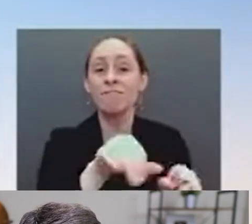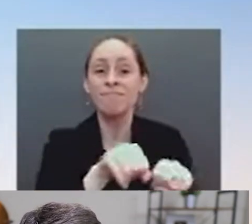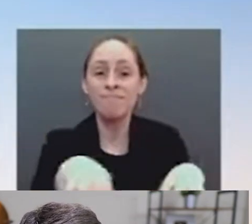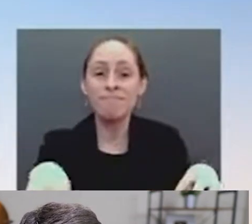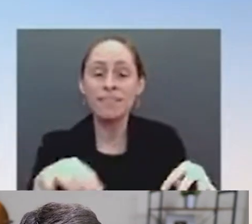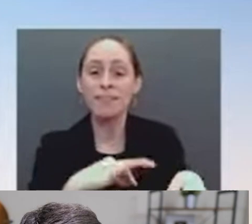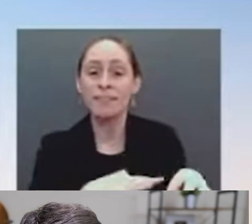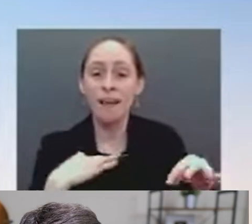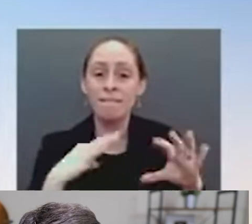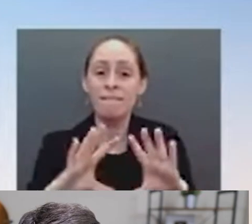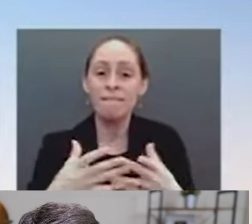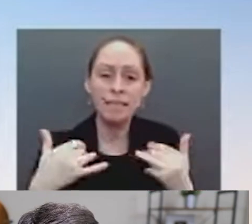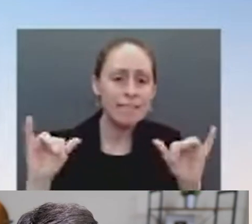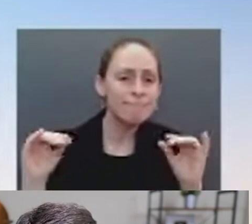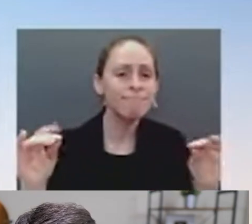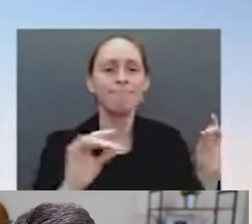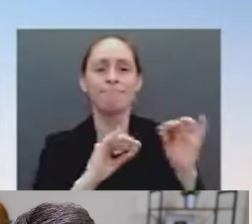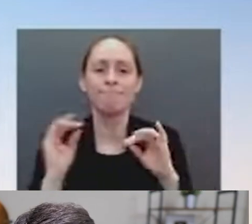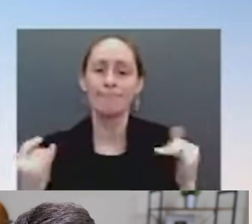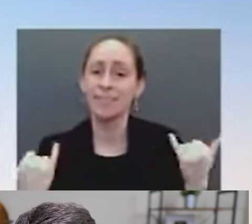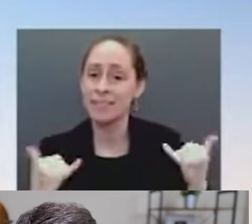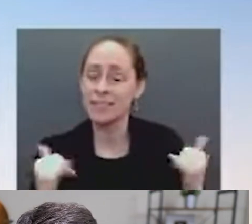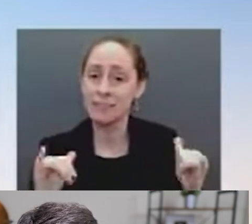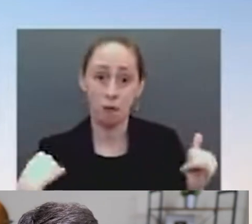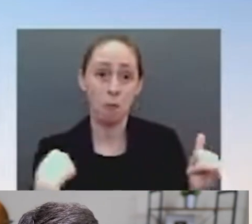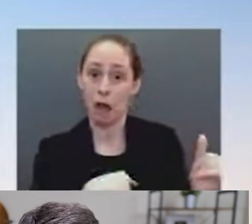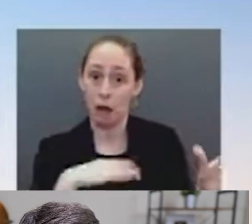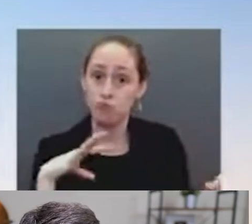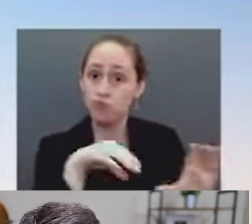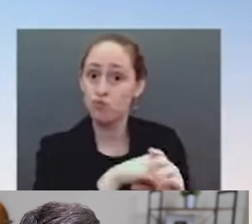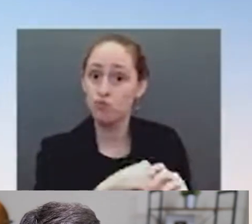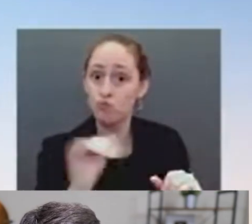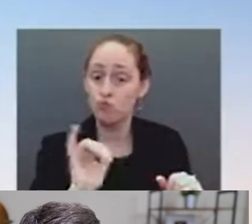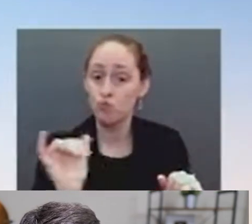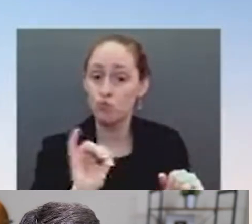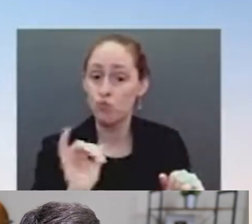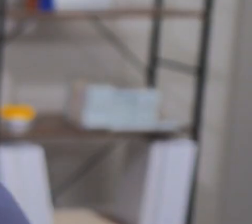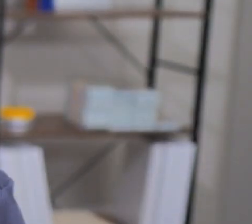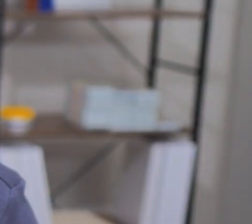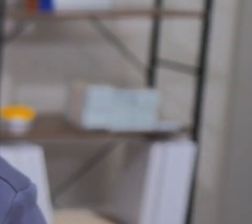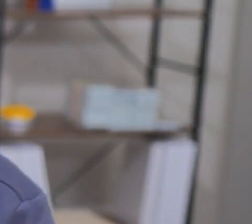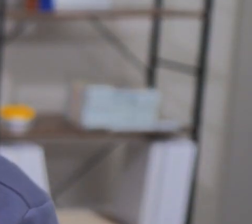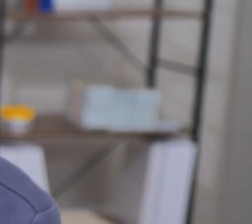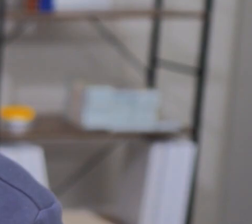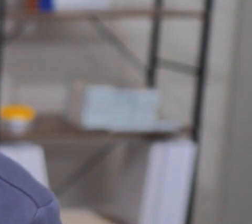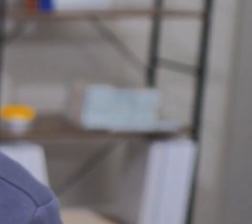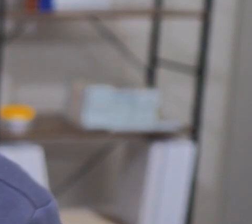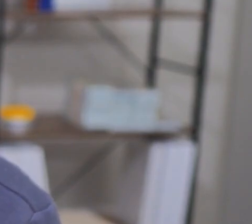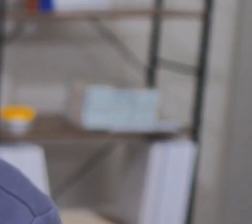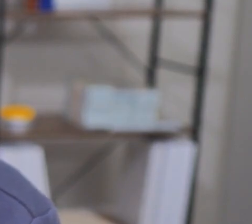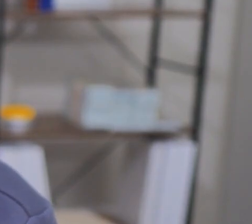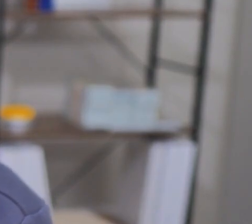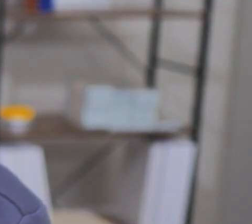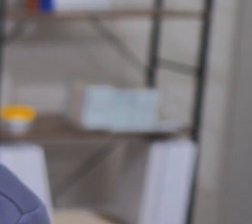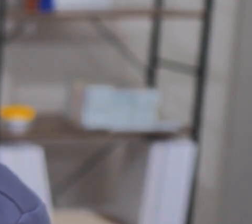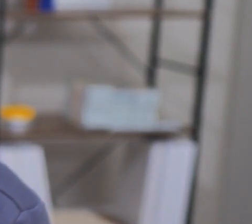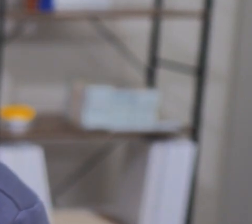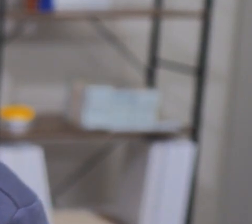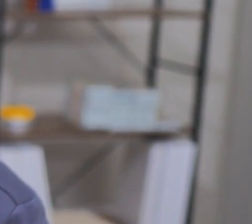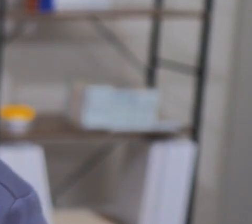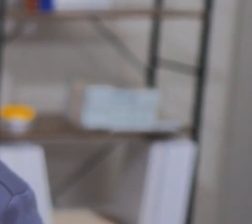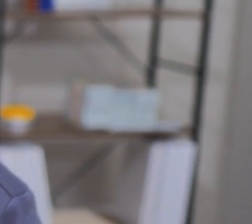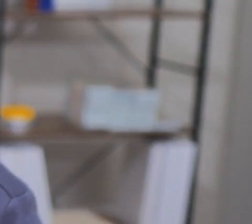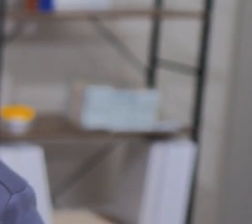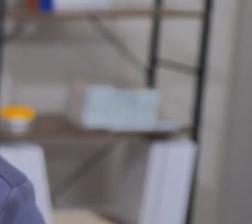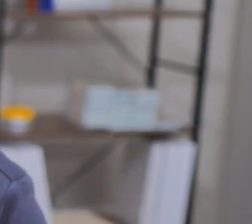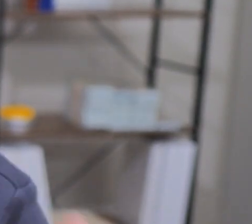moving forward. And of course, that would require 50 votes, but those conversations are always ongoing. So there you have it, you guys. White House Press Secretary Jen Psaki